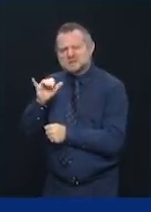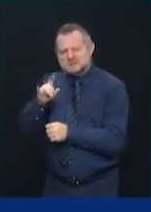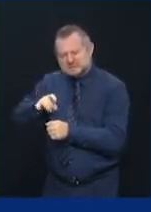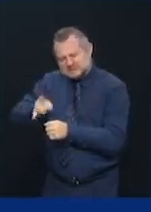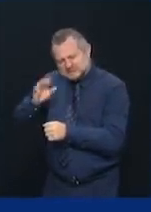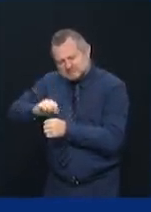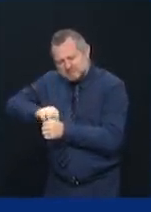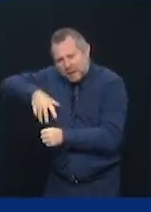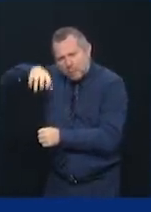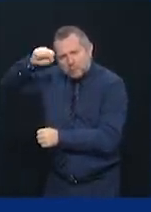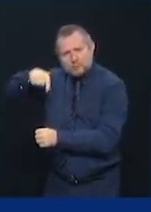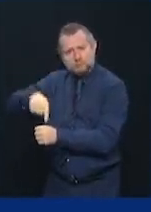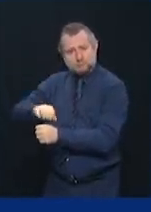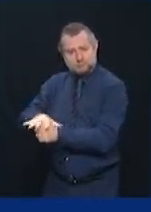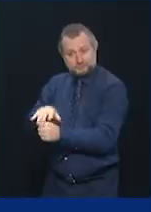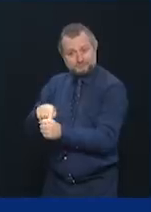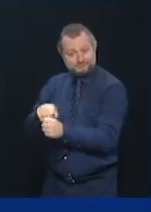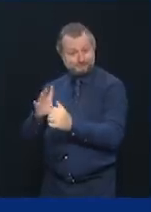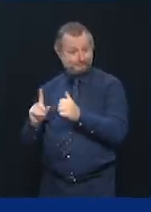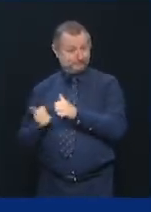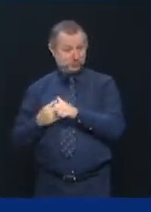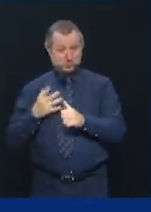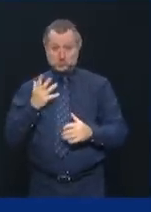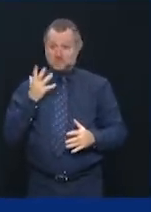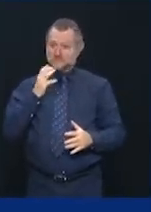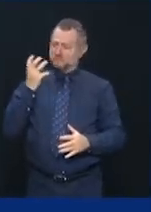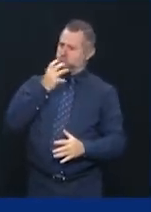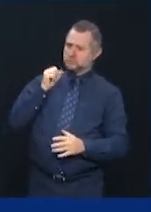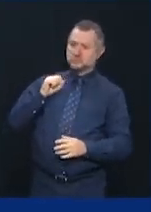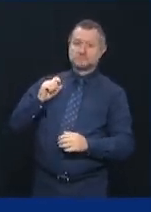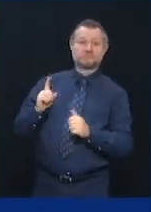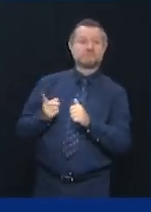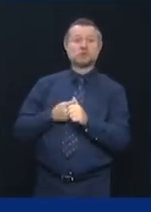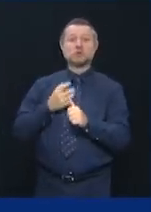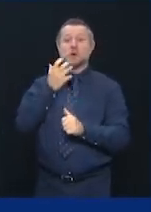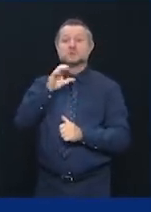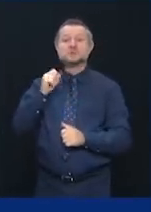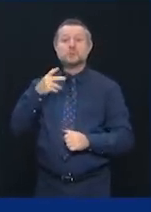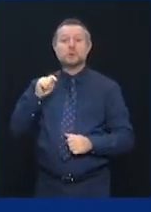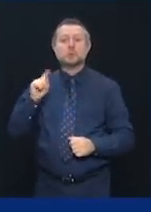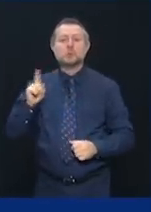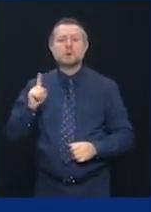Where was the first hotspot in the United States of America? Trivia contest.